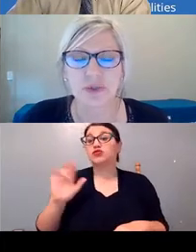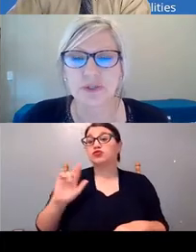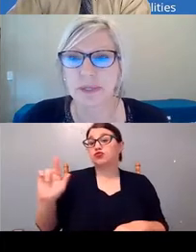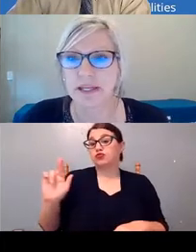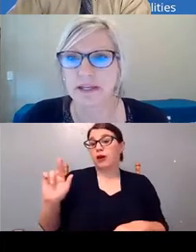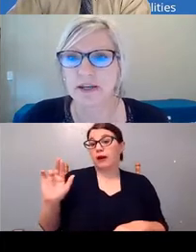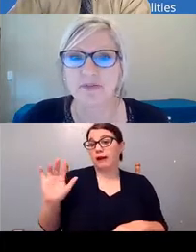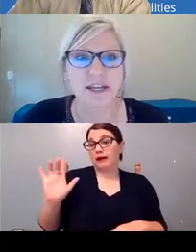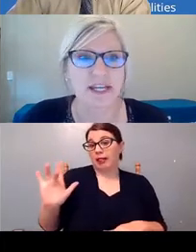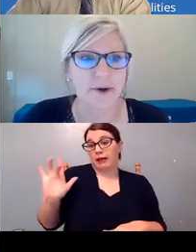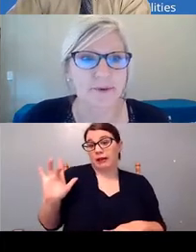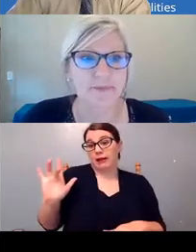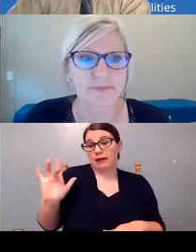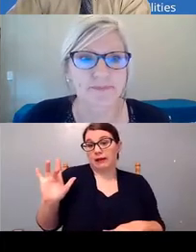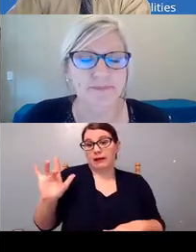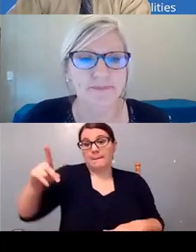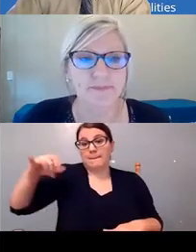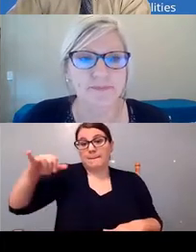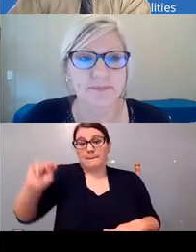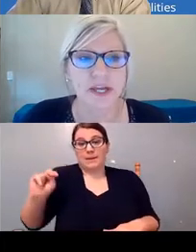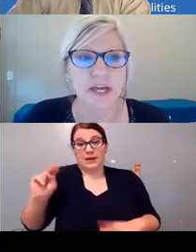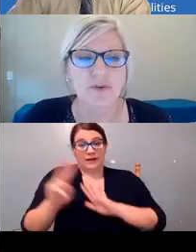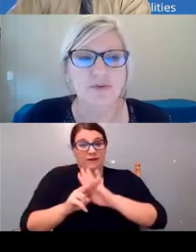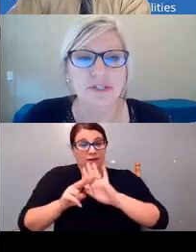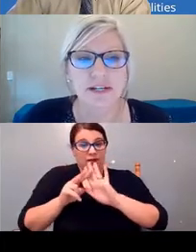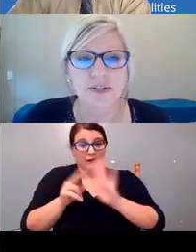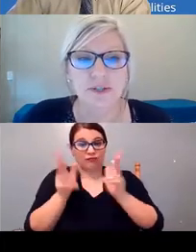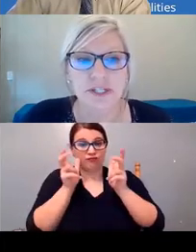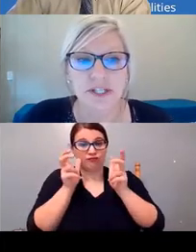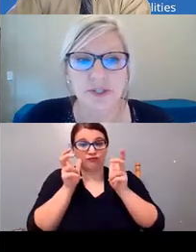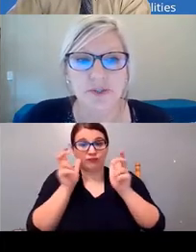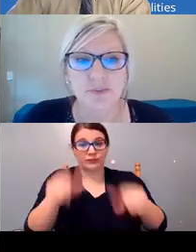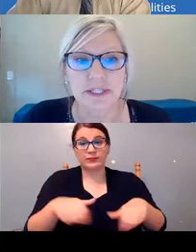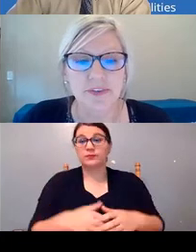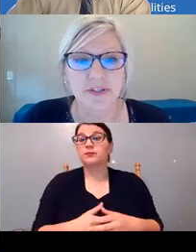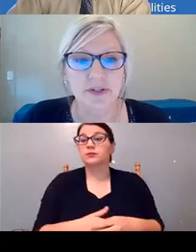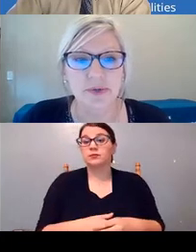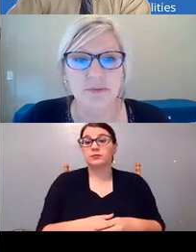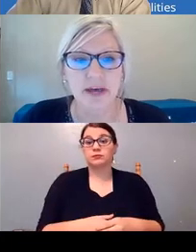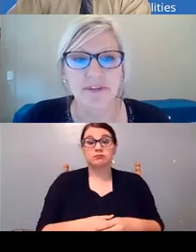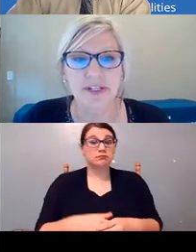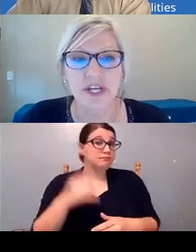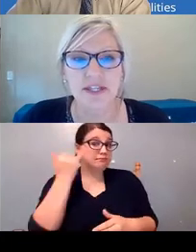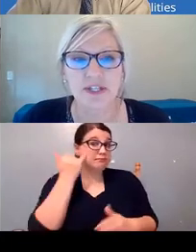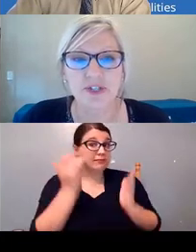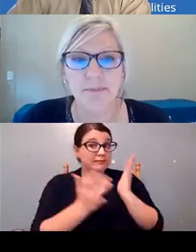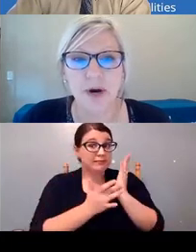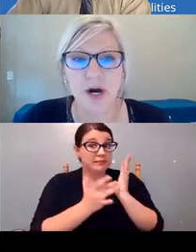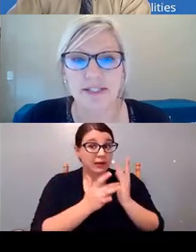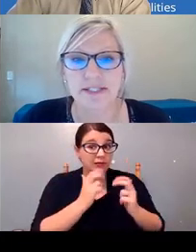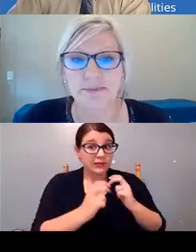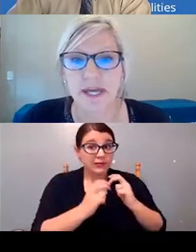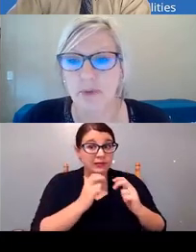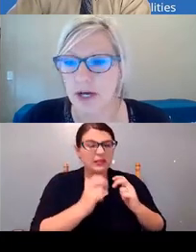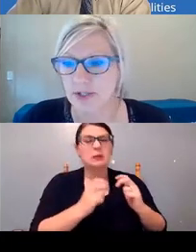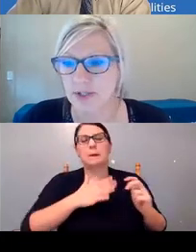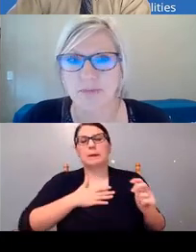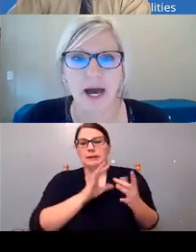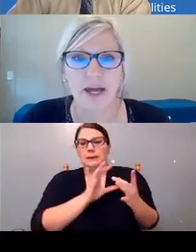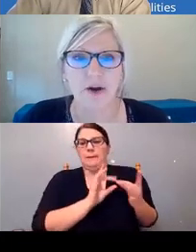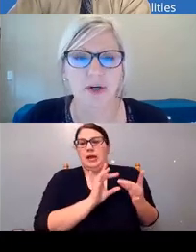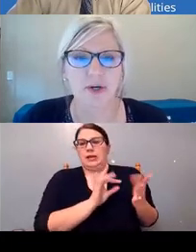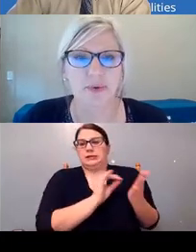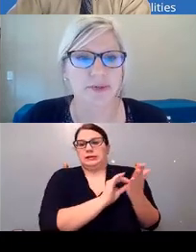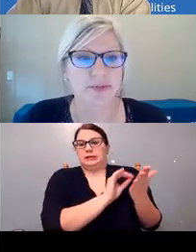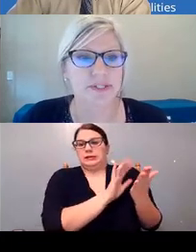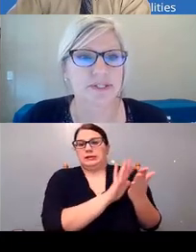and choose Pin Video. For technical issues, please include a message in the chat box that's being monitored